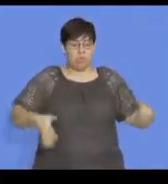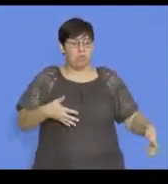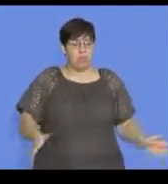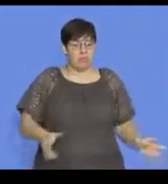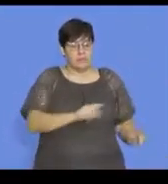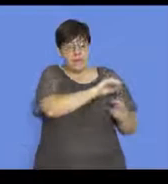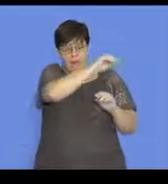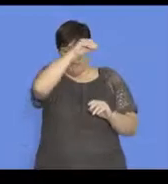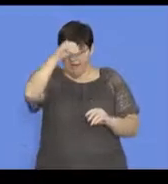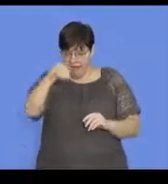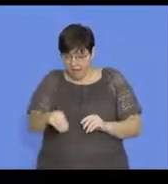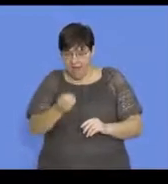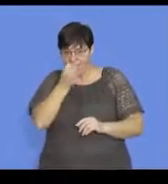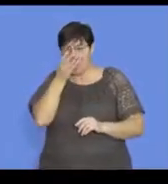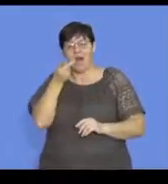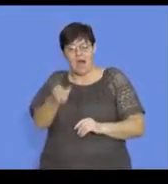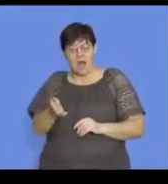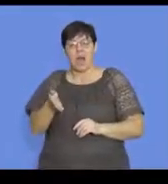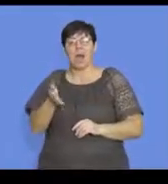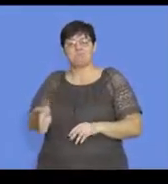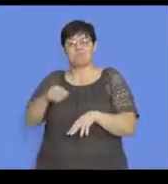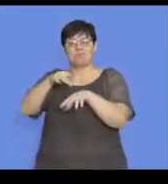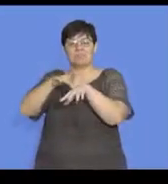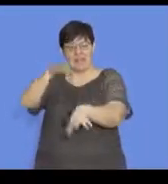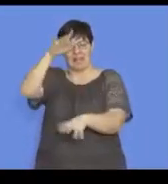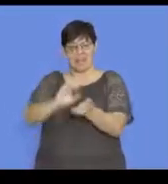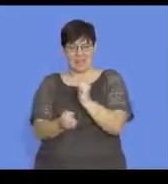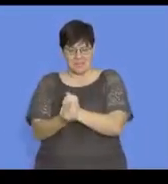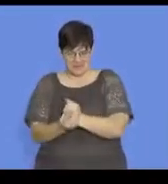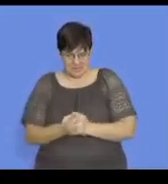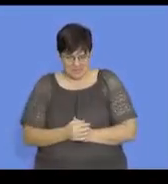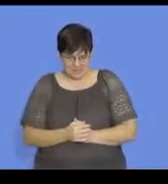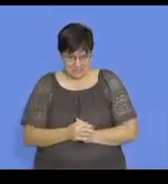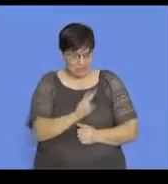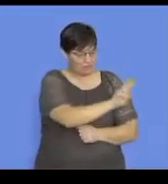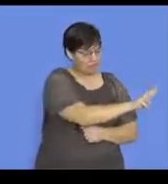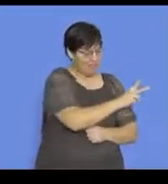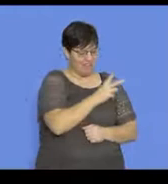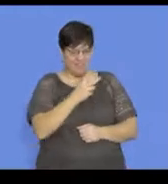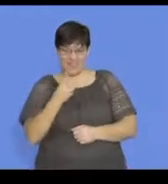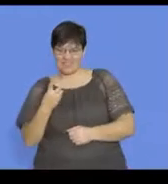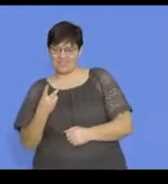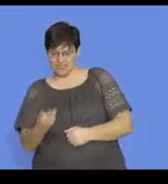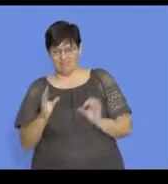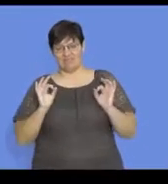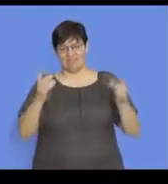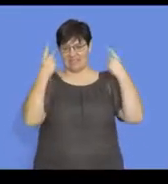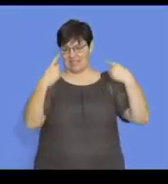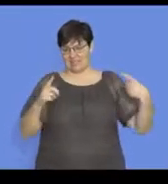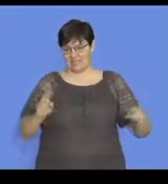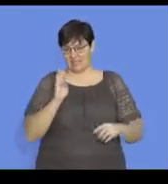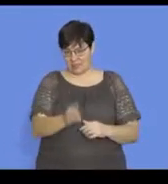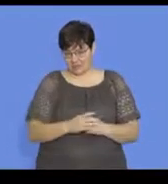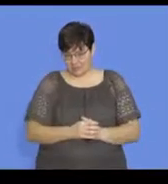to go to a flower, and that pollination, right, that transfer to the female is going to